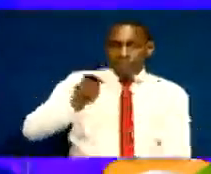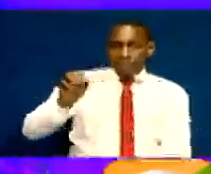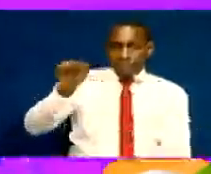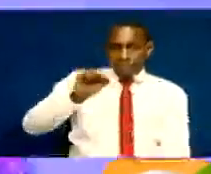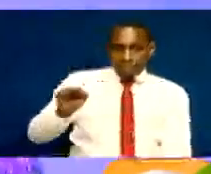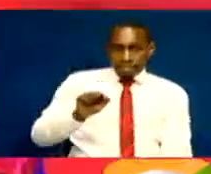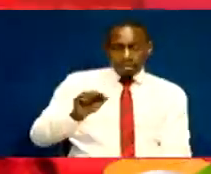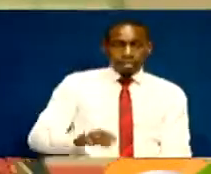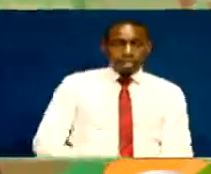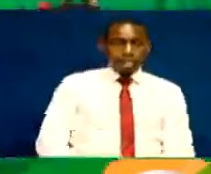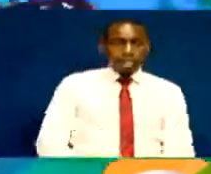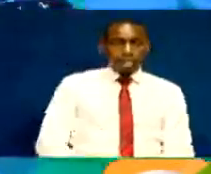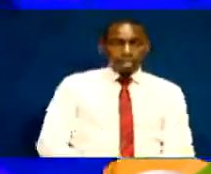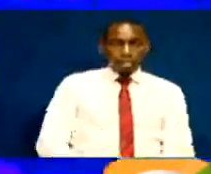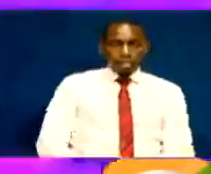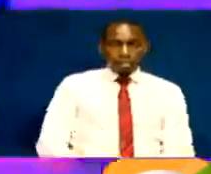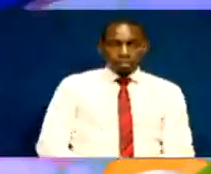Services.